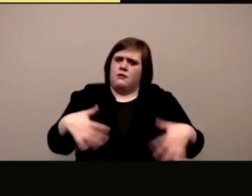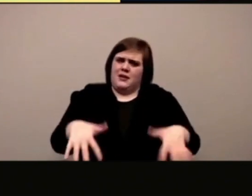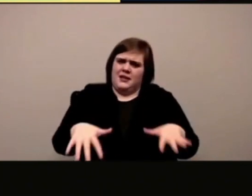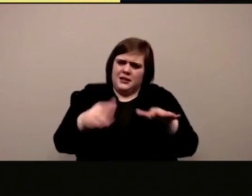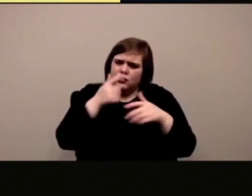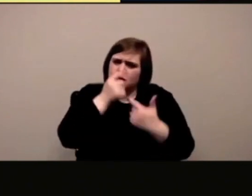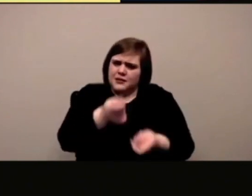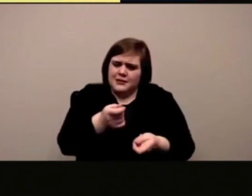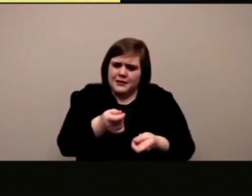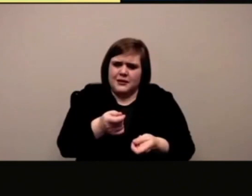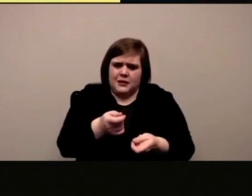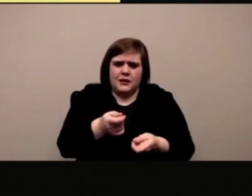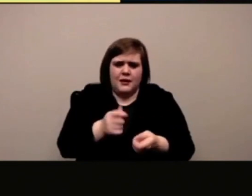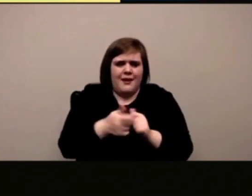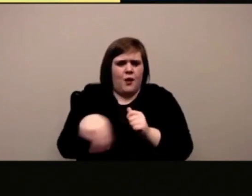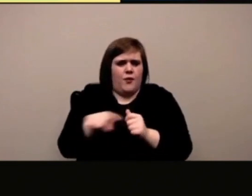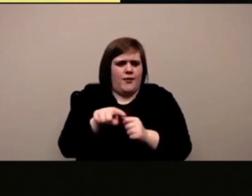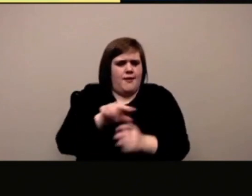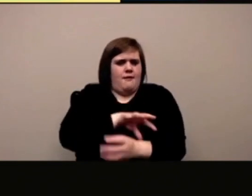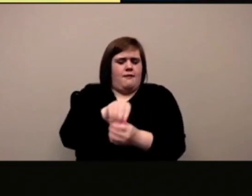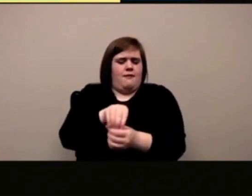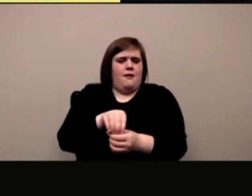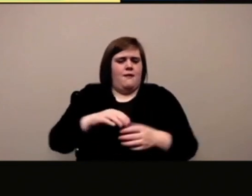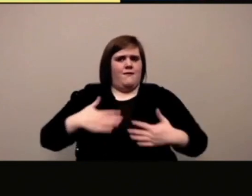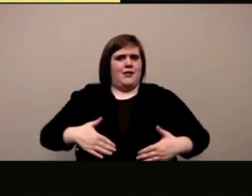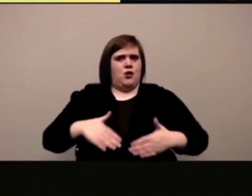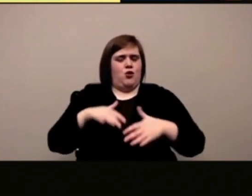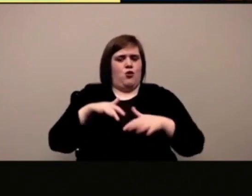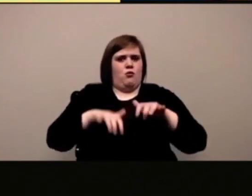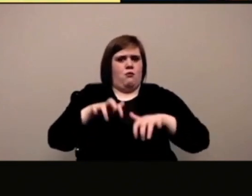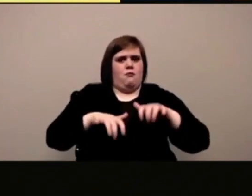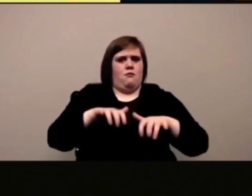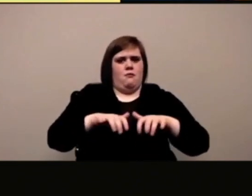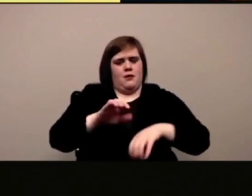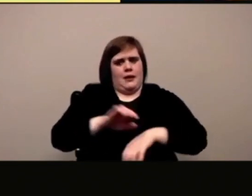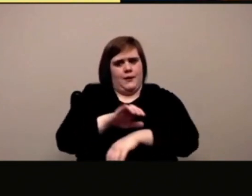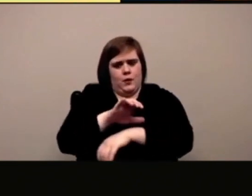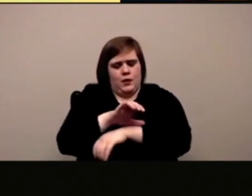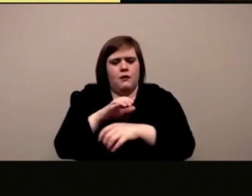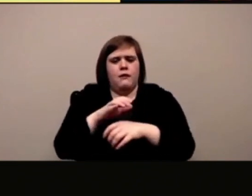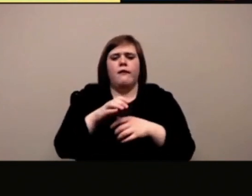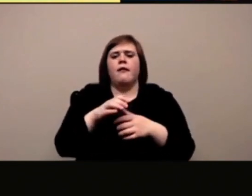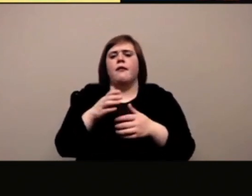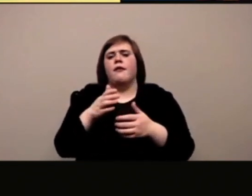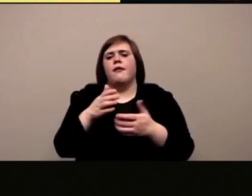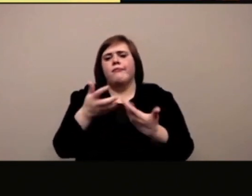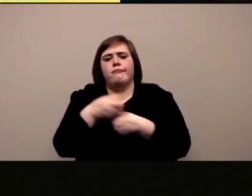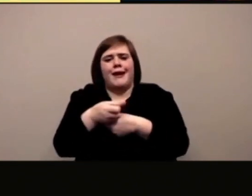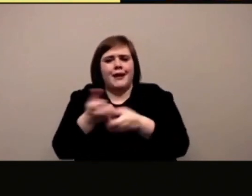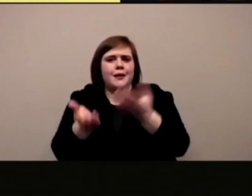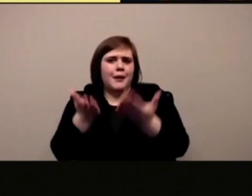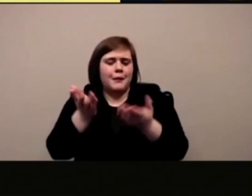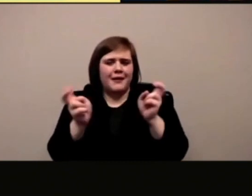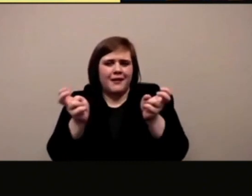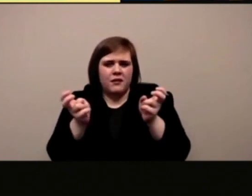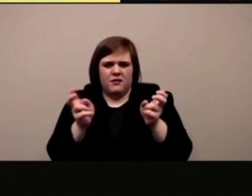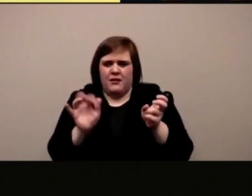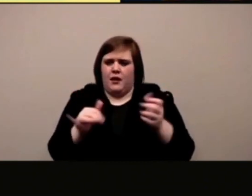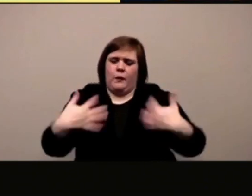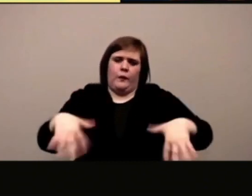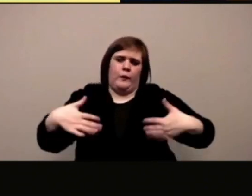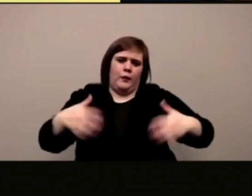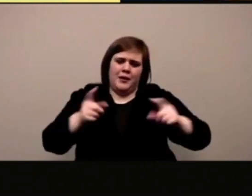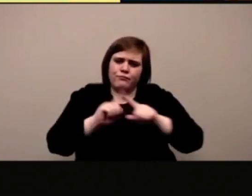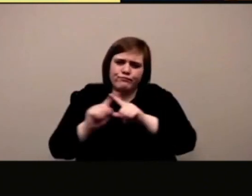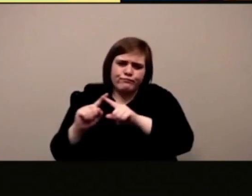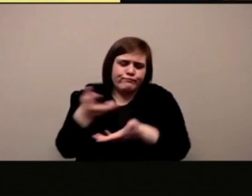incorporated, physical computing, some of those with the makeys, and there's just so many different